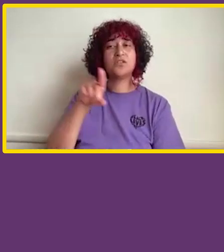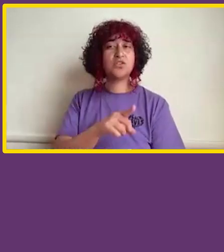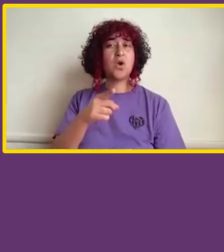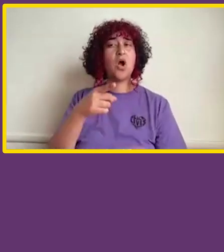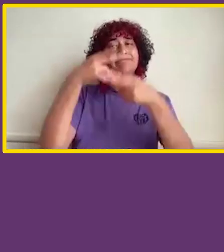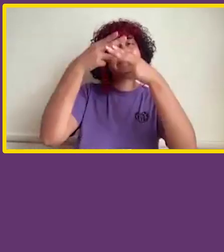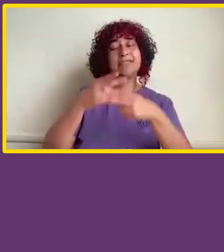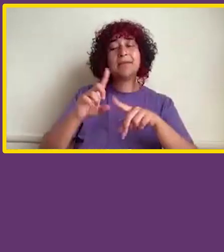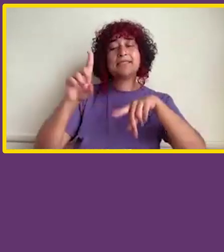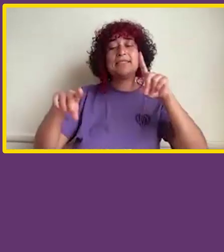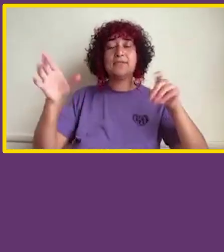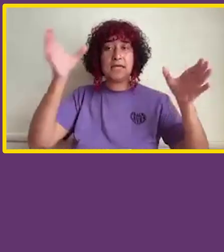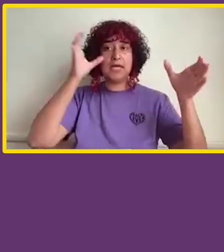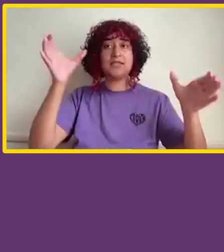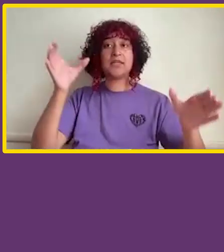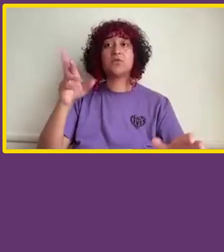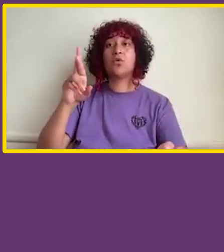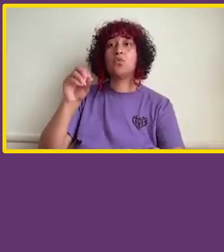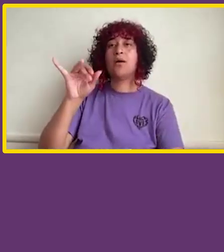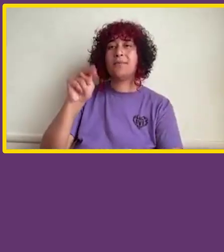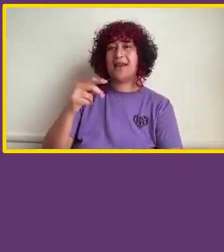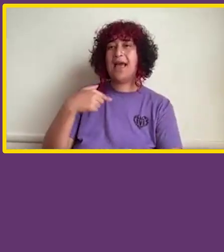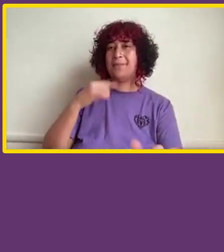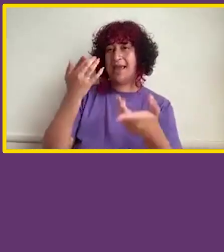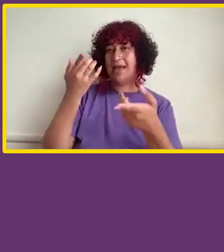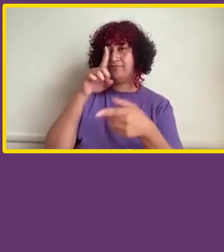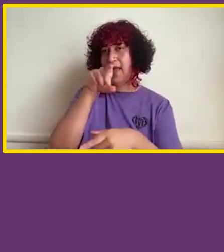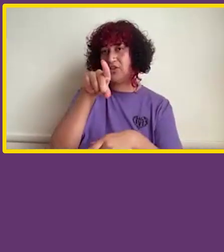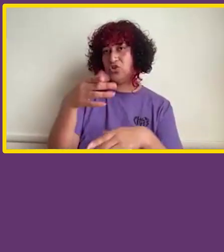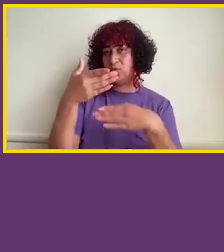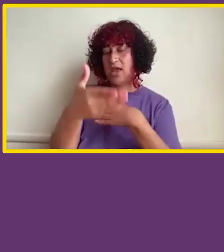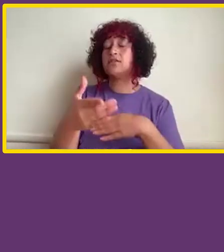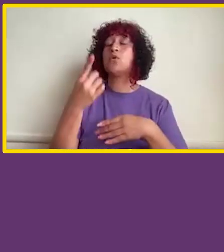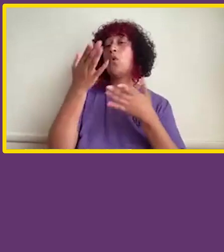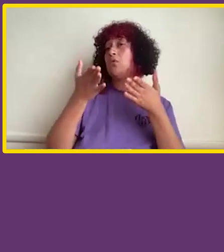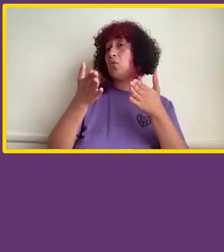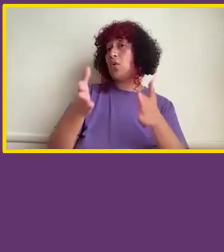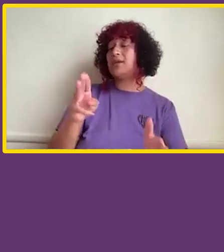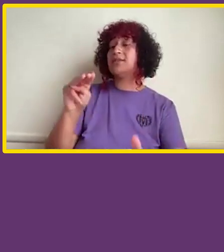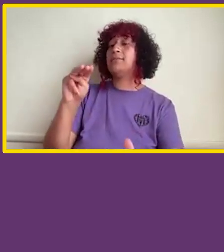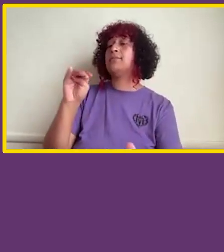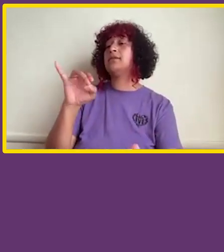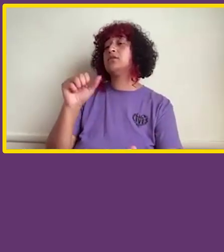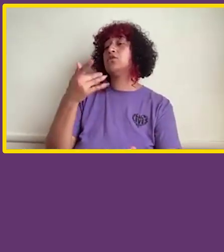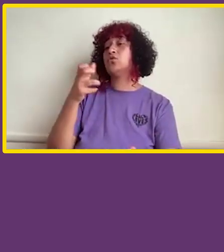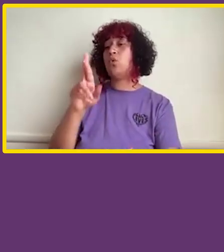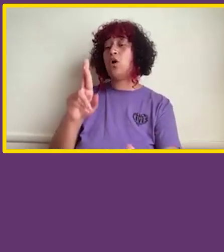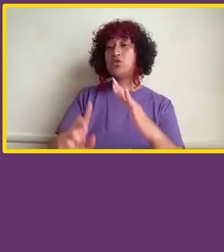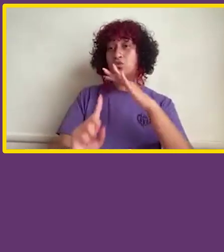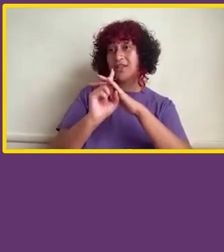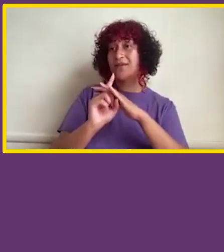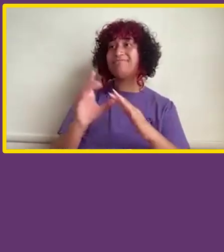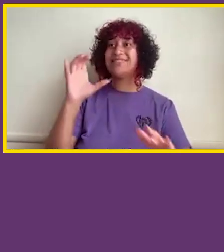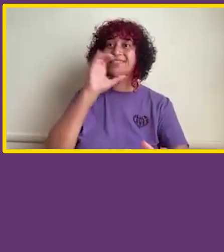talked about this a lot, and so I'm going to ask you to share here. I think one of the ways that misogynoir shows up is the assumption